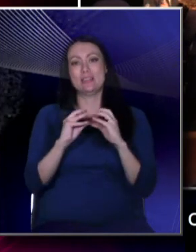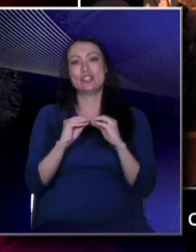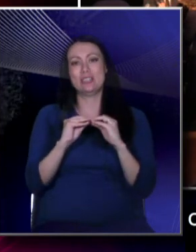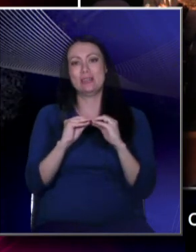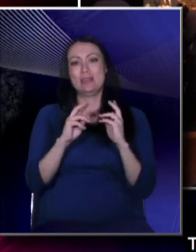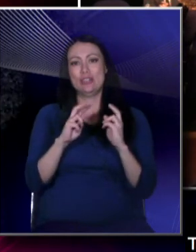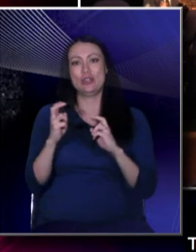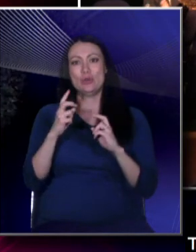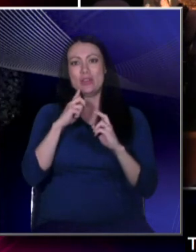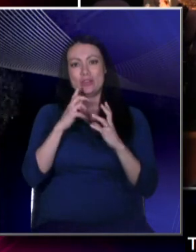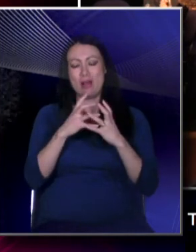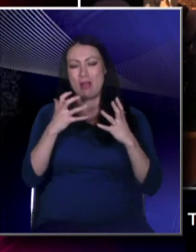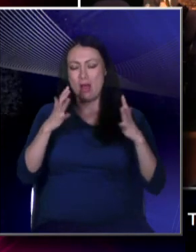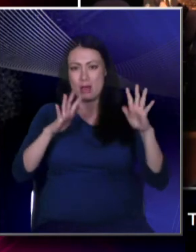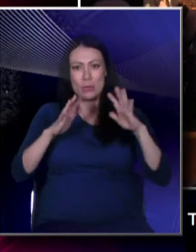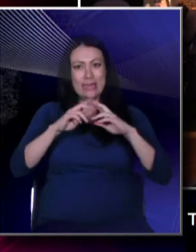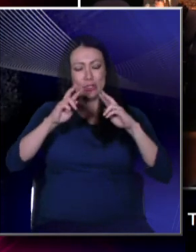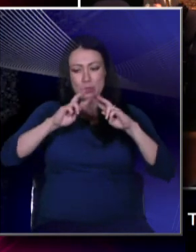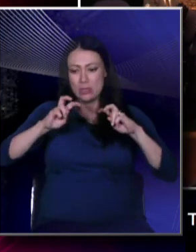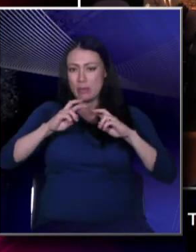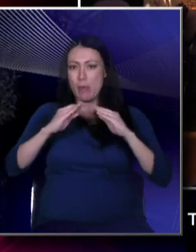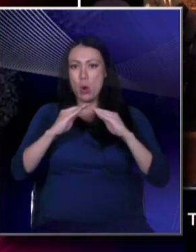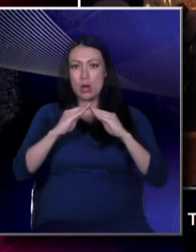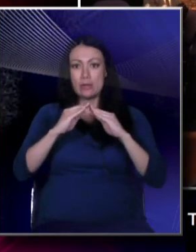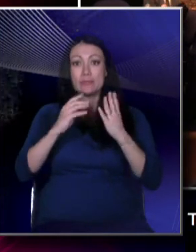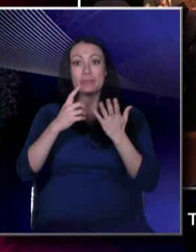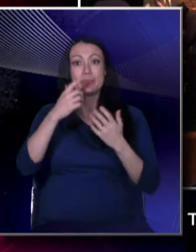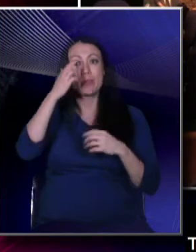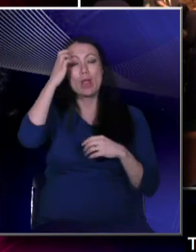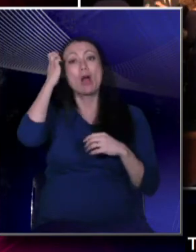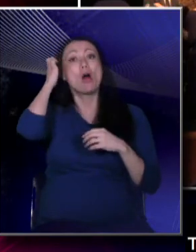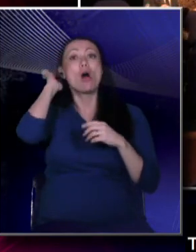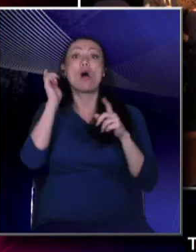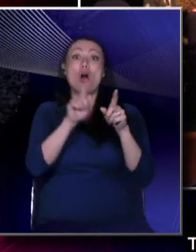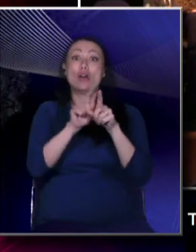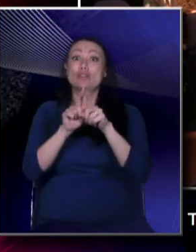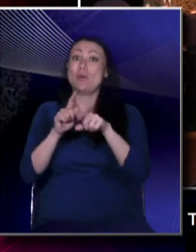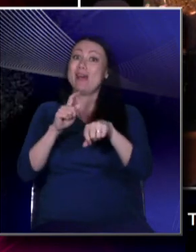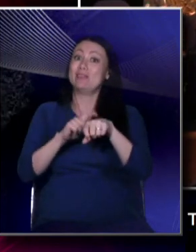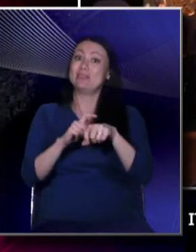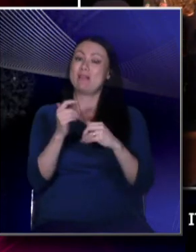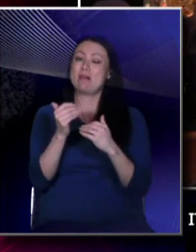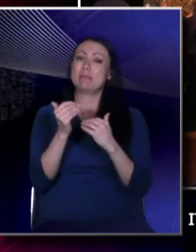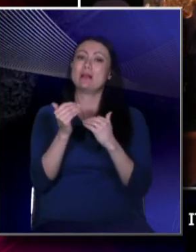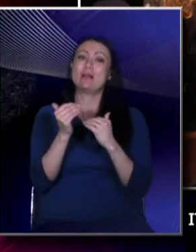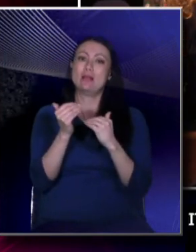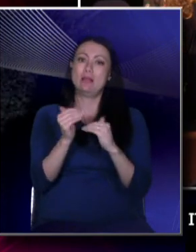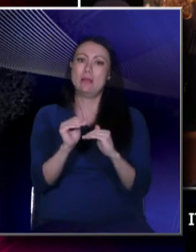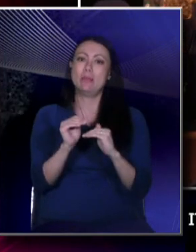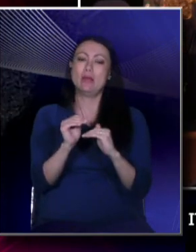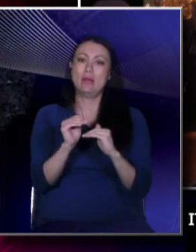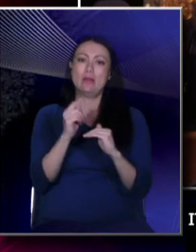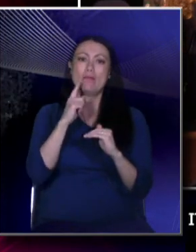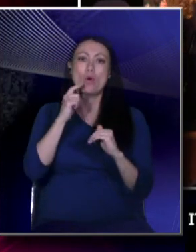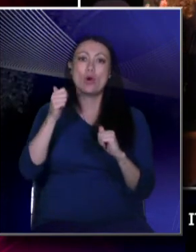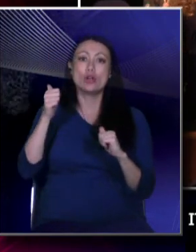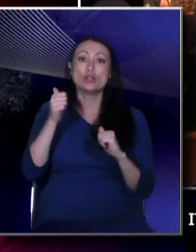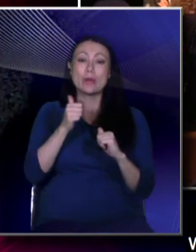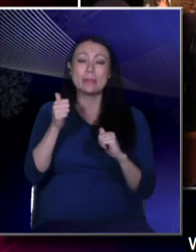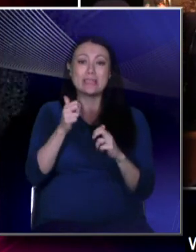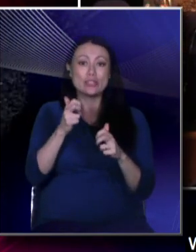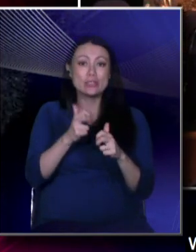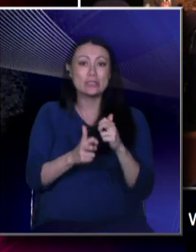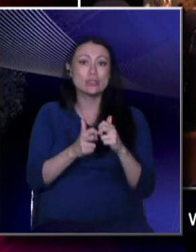there's a lot of moving parts to it. With that said, I'm also running against a clock of some transportation issues with some